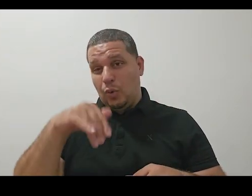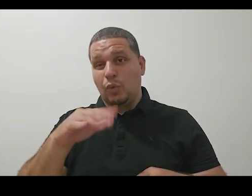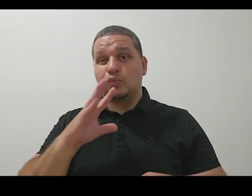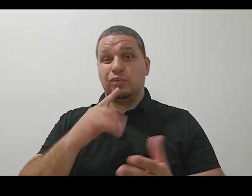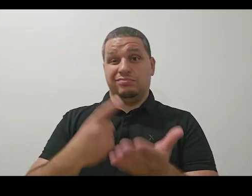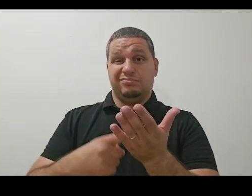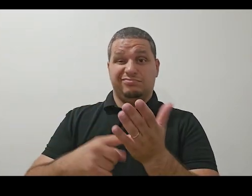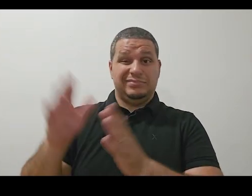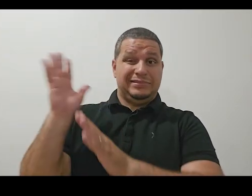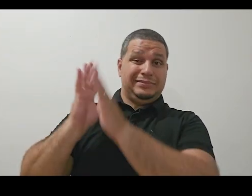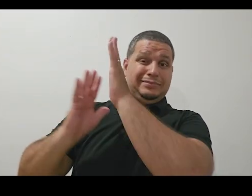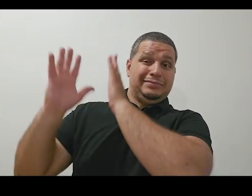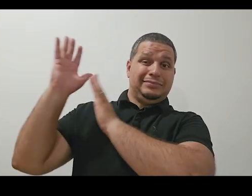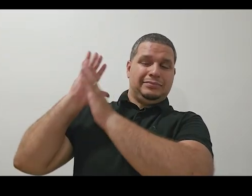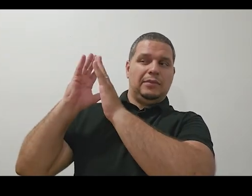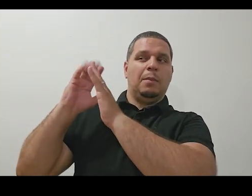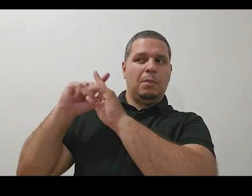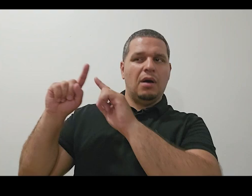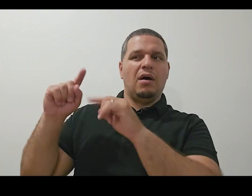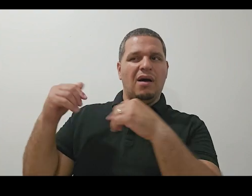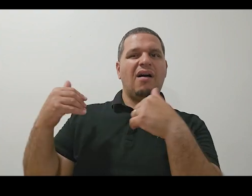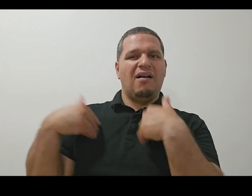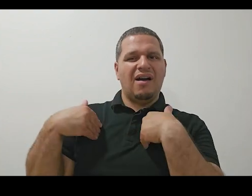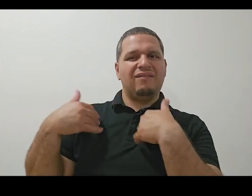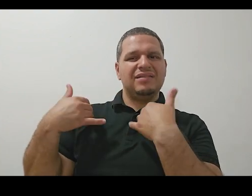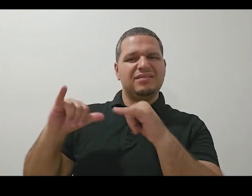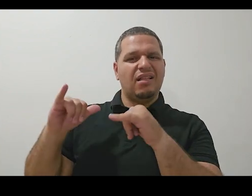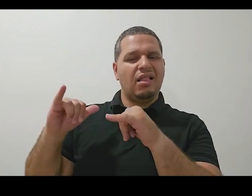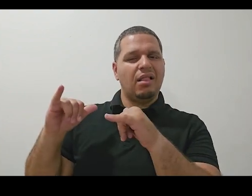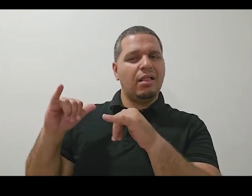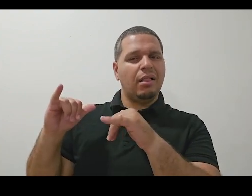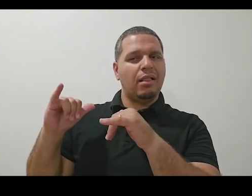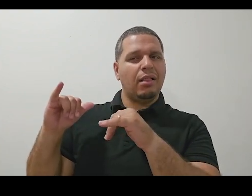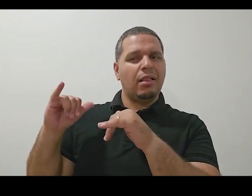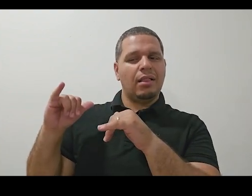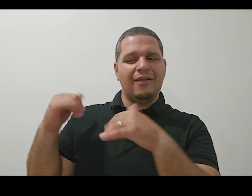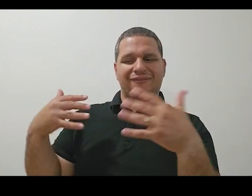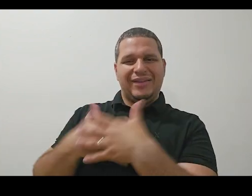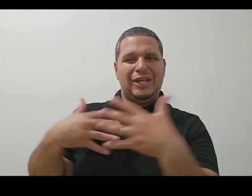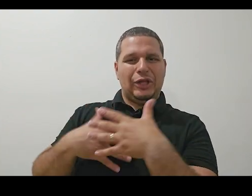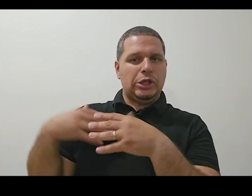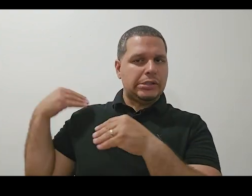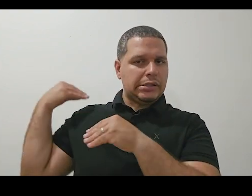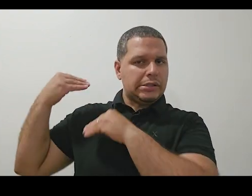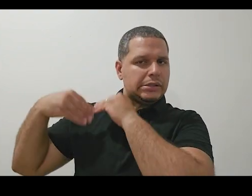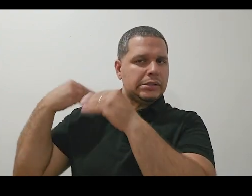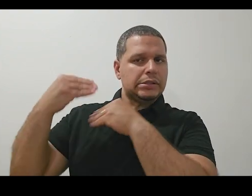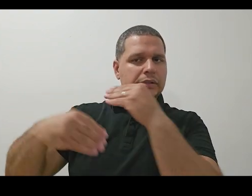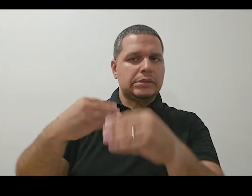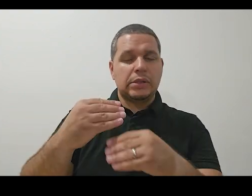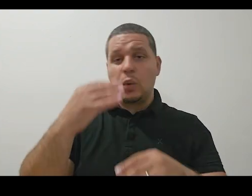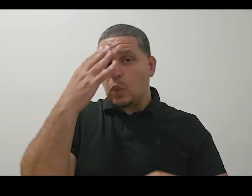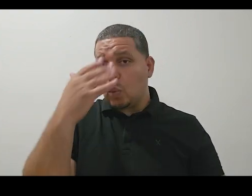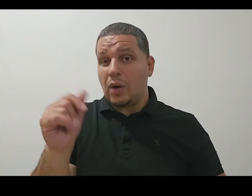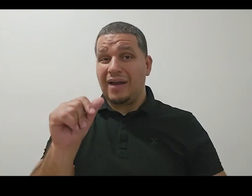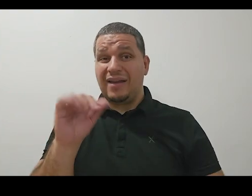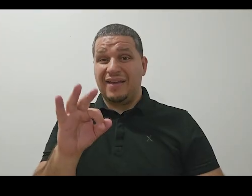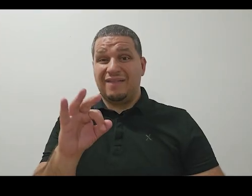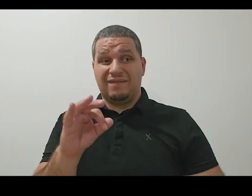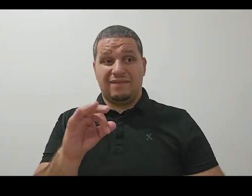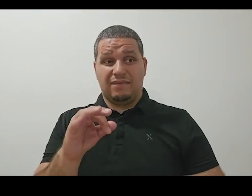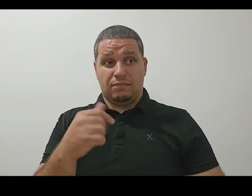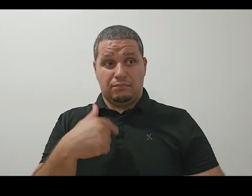but there's a certain kind of fear or because Black folks don't want to